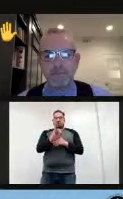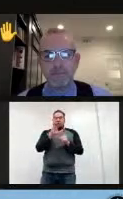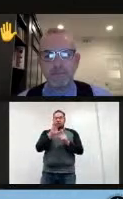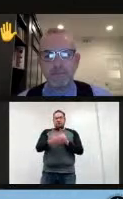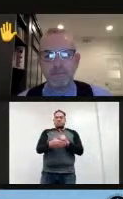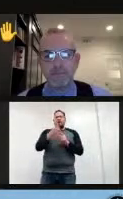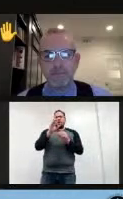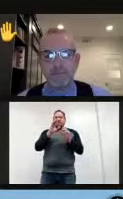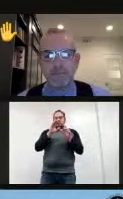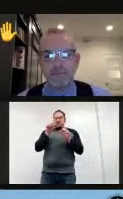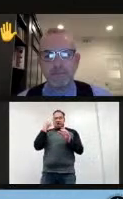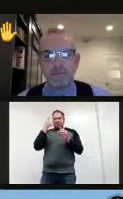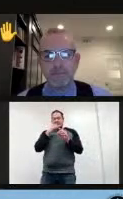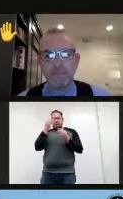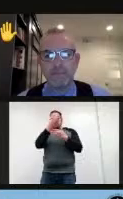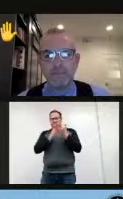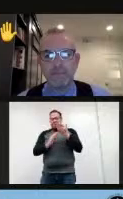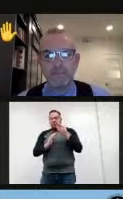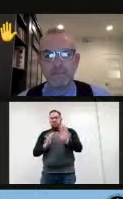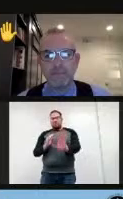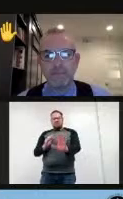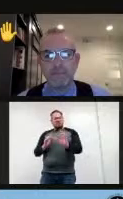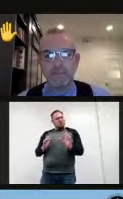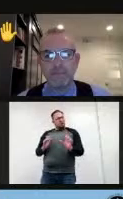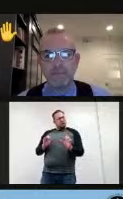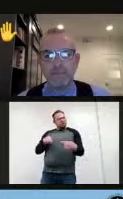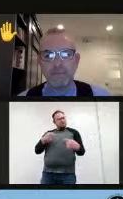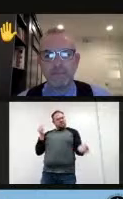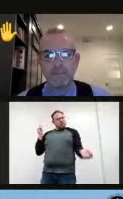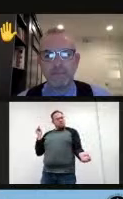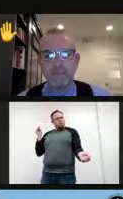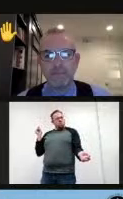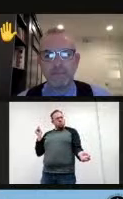humility? Is there anyone opposed?